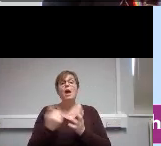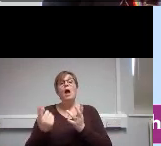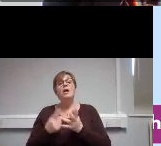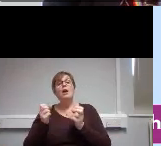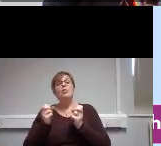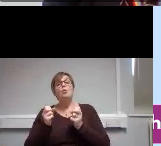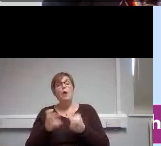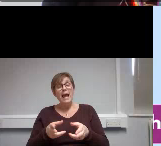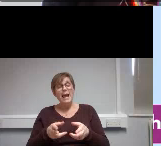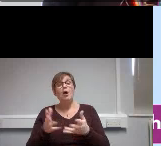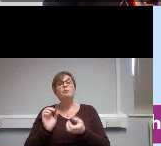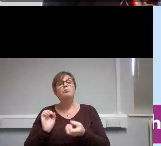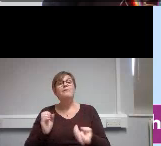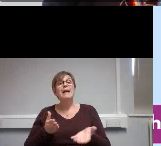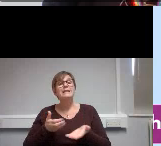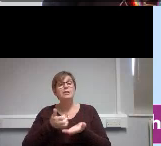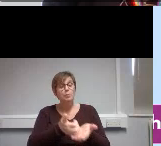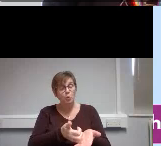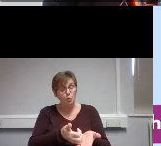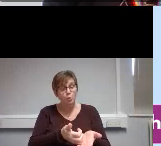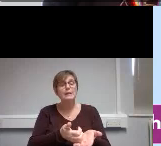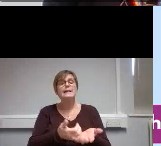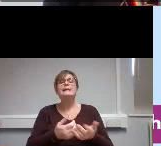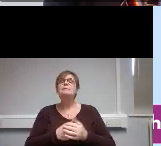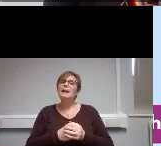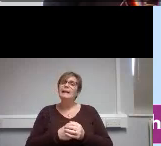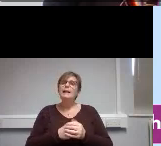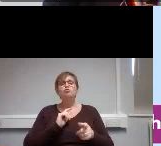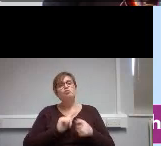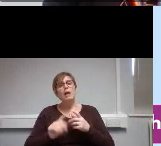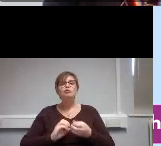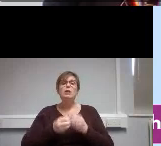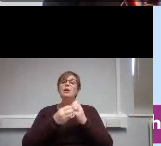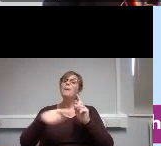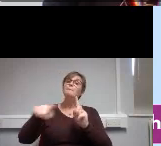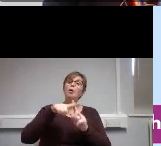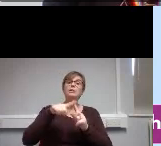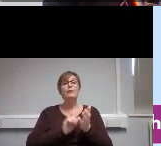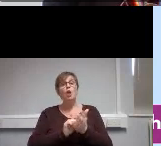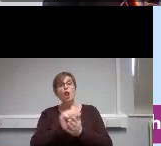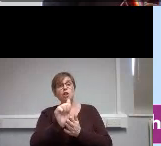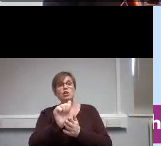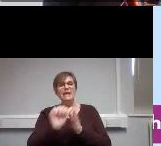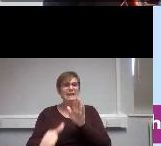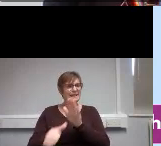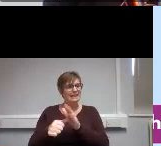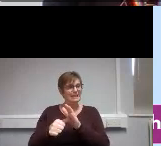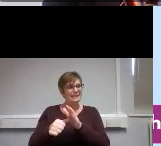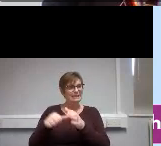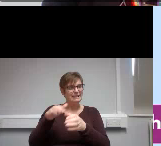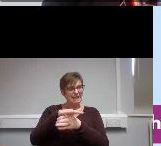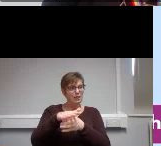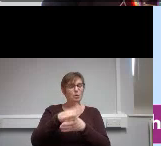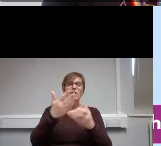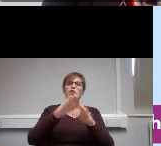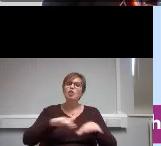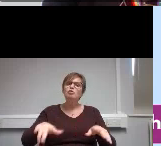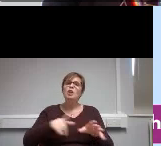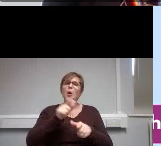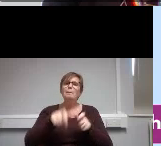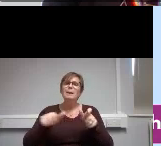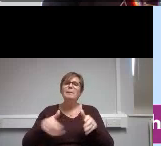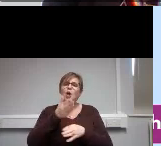of providing support is trying to create a positive culture in key settings where children and young people go.